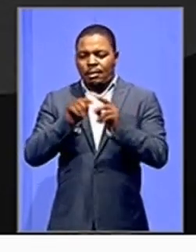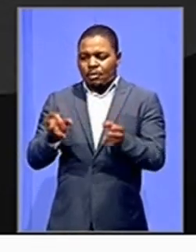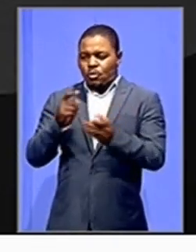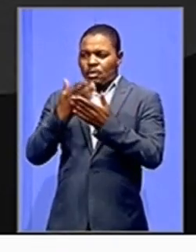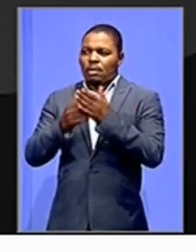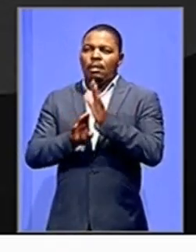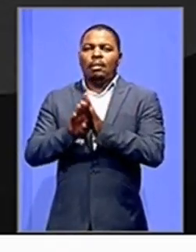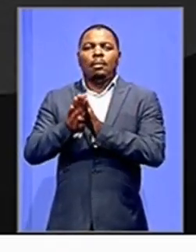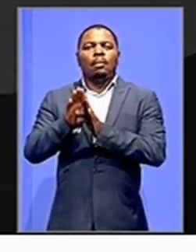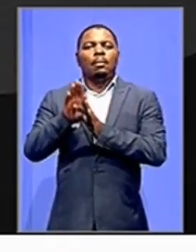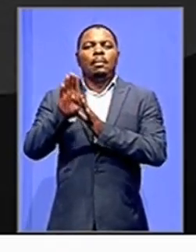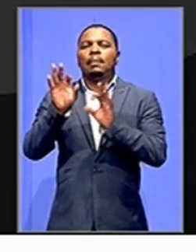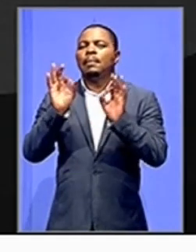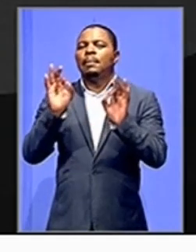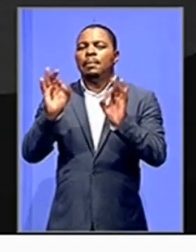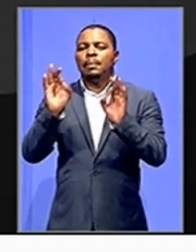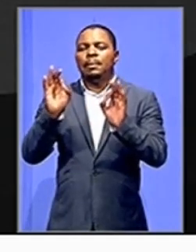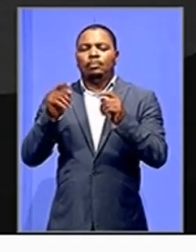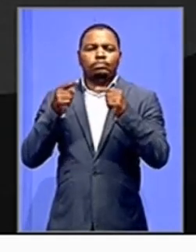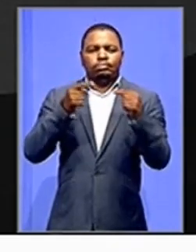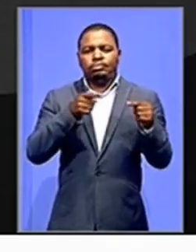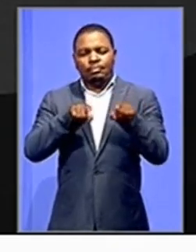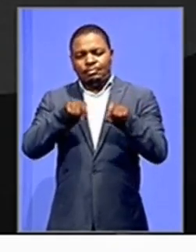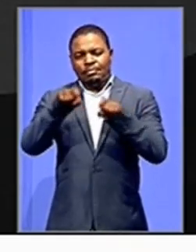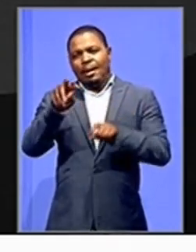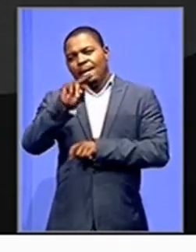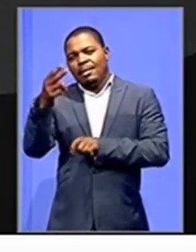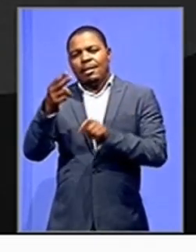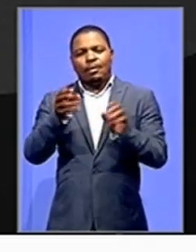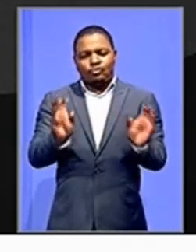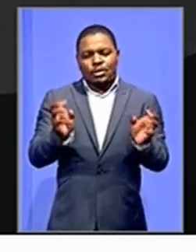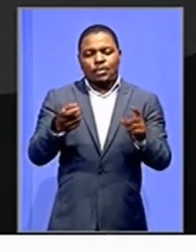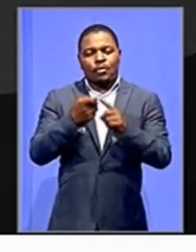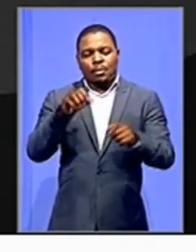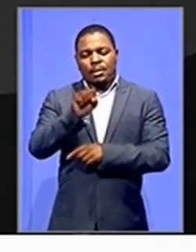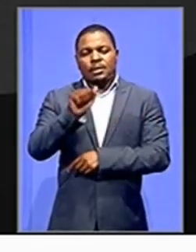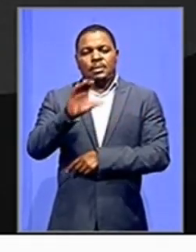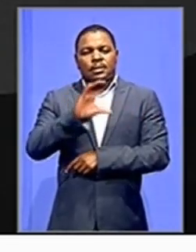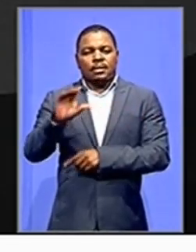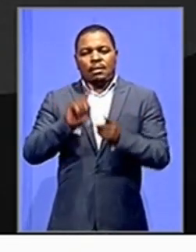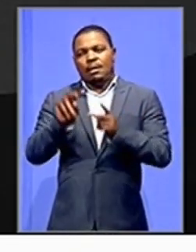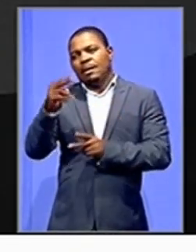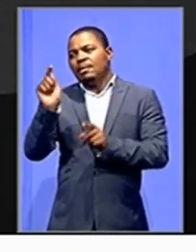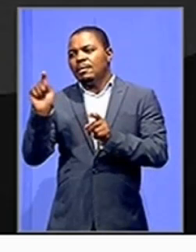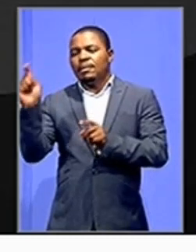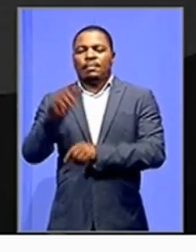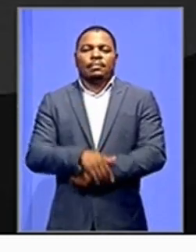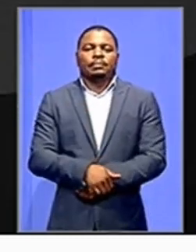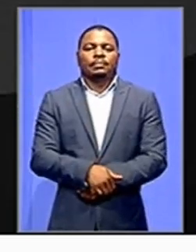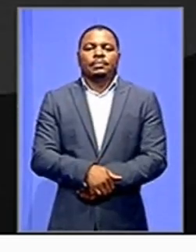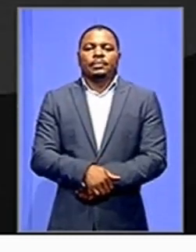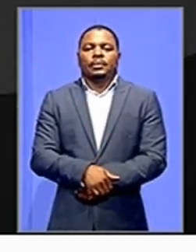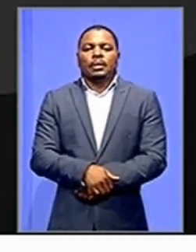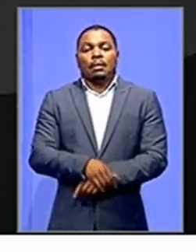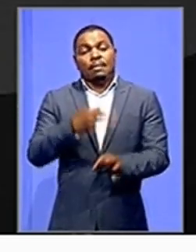FM le lona re fumane gore le ntse le kgona go phehisana le di-station tse ding tsa SABC mmogo le tse ding tsa